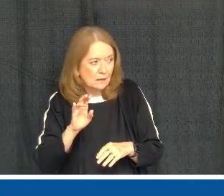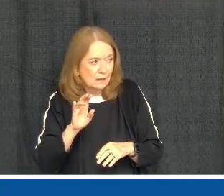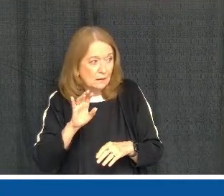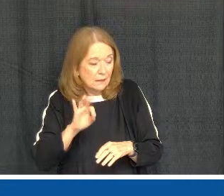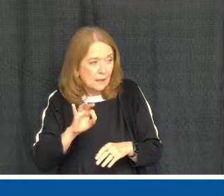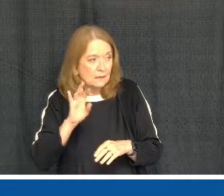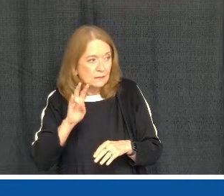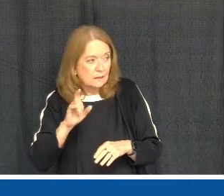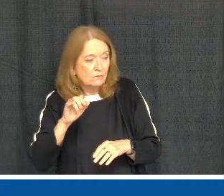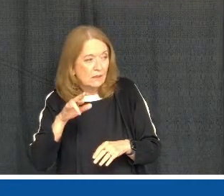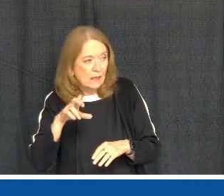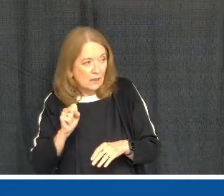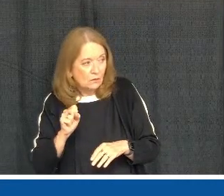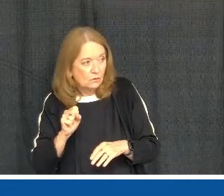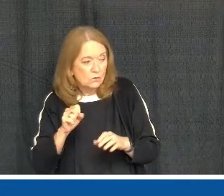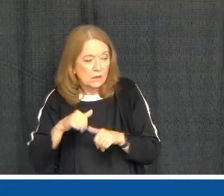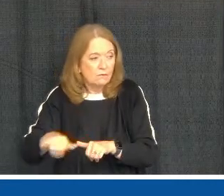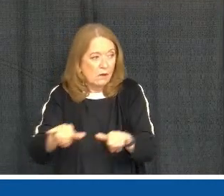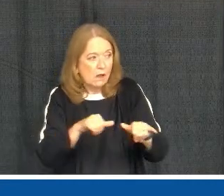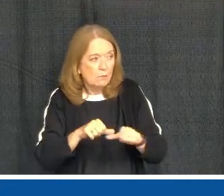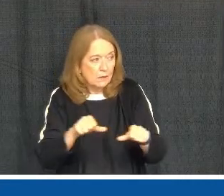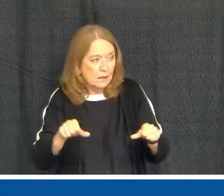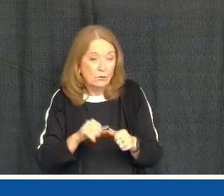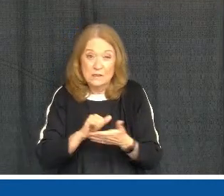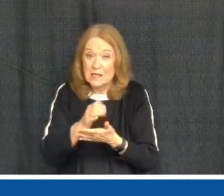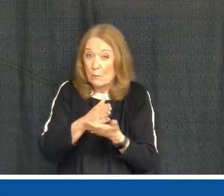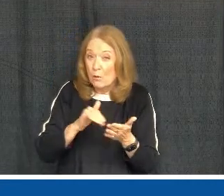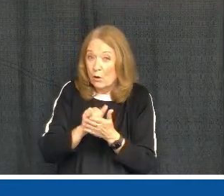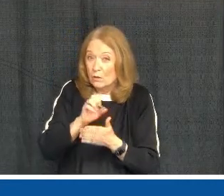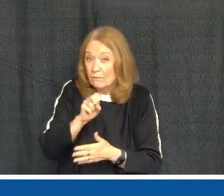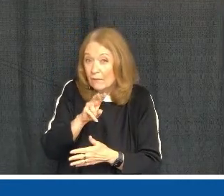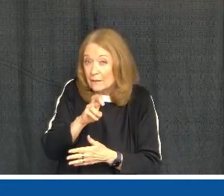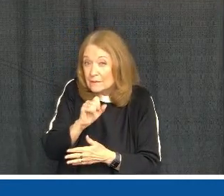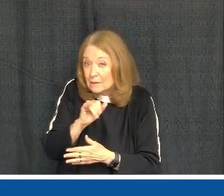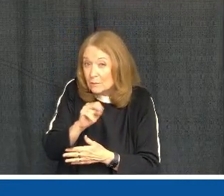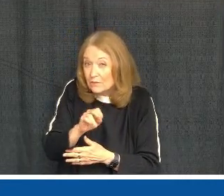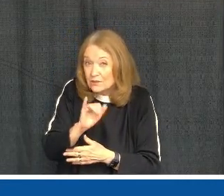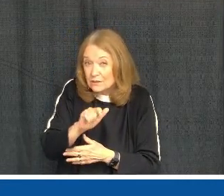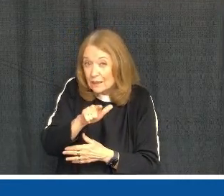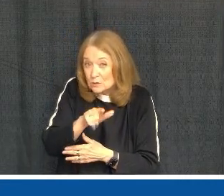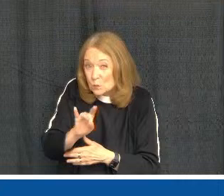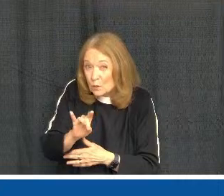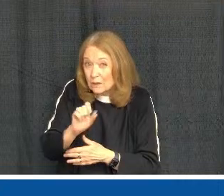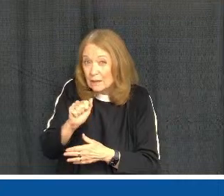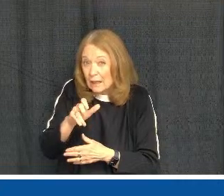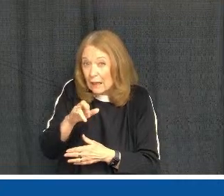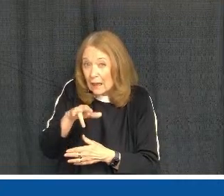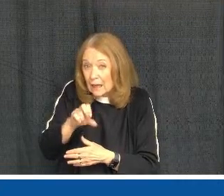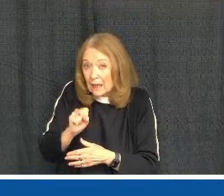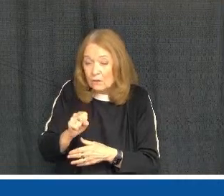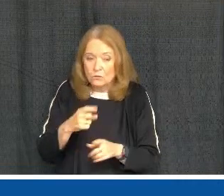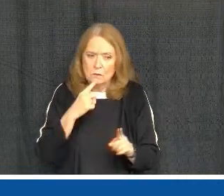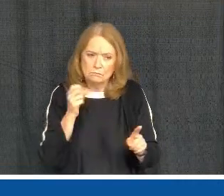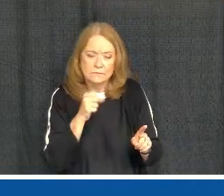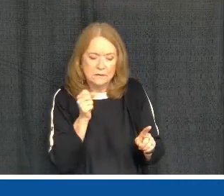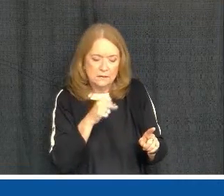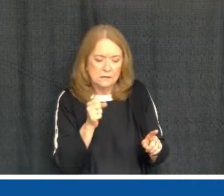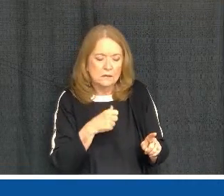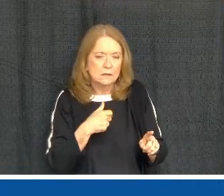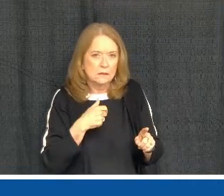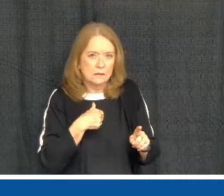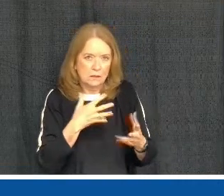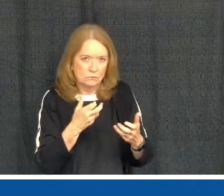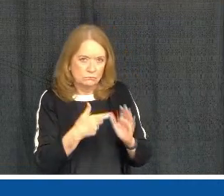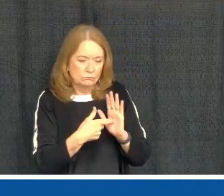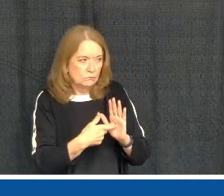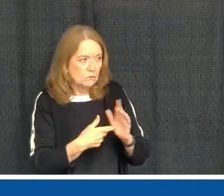common area. Yes, Is sir. that part of that subdivision, that 28 acres? Yes, it is, and again, I call your attention That's to a